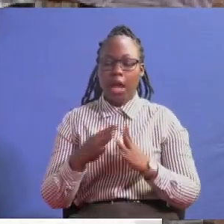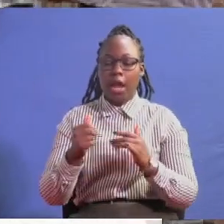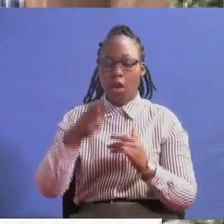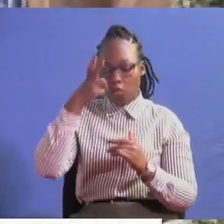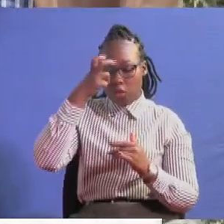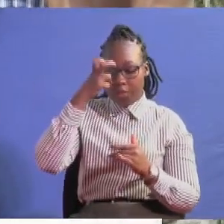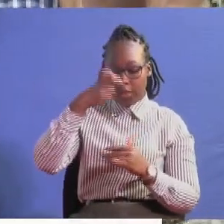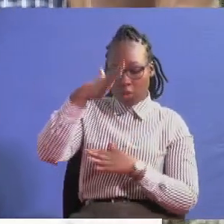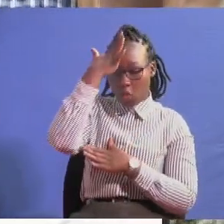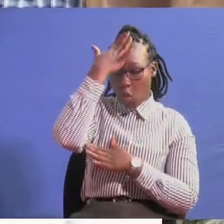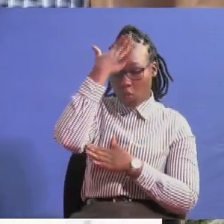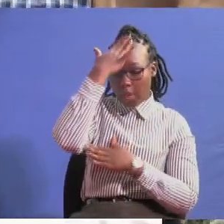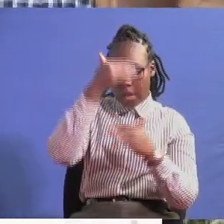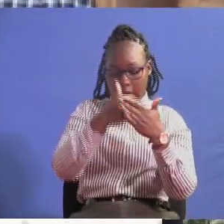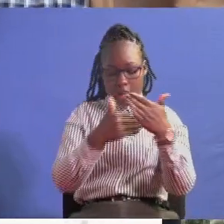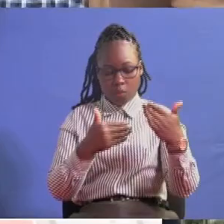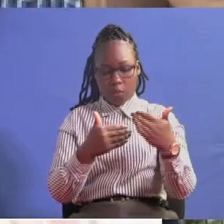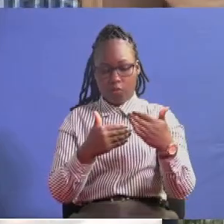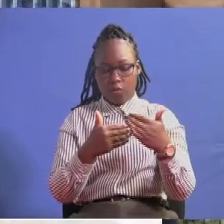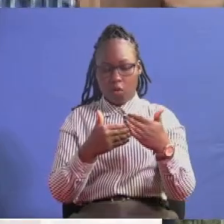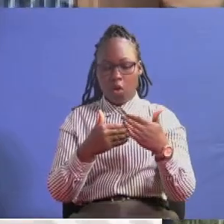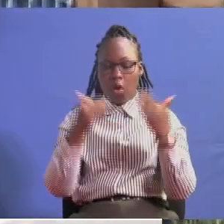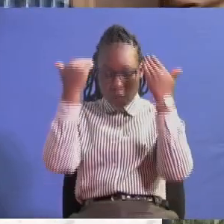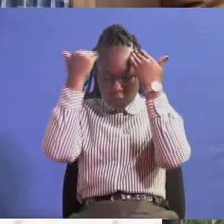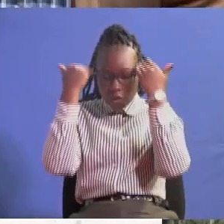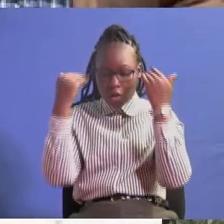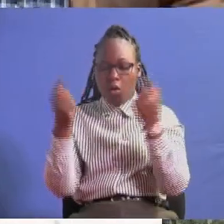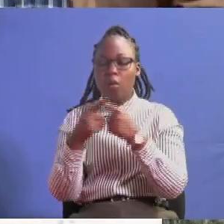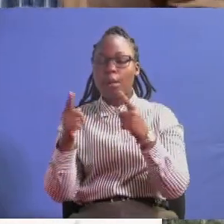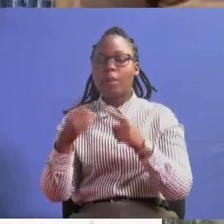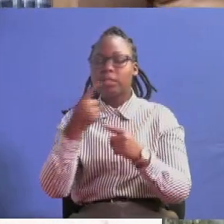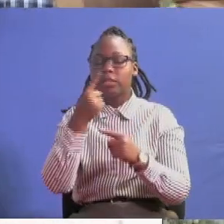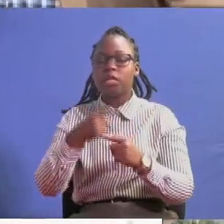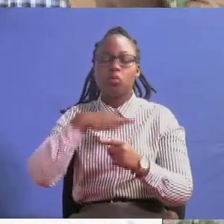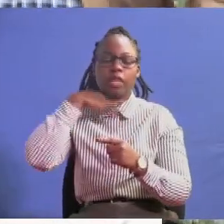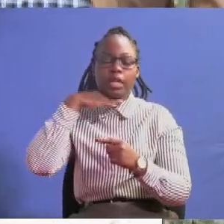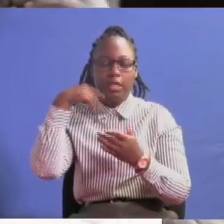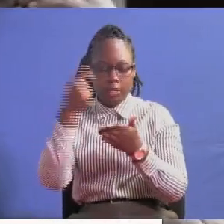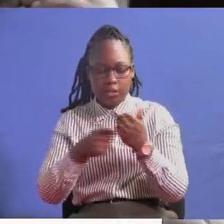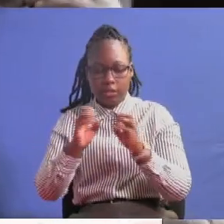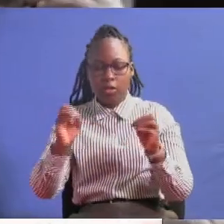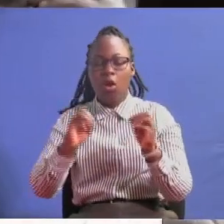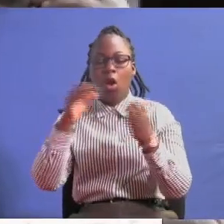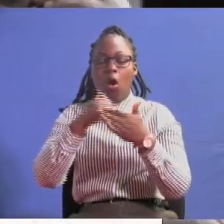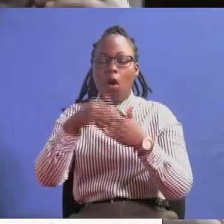was on Monday arraigned before an Anyuki court but did not plead to murder charges after DCI